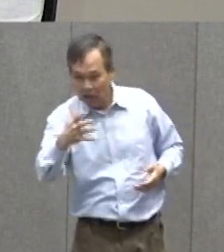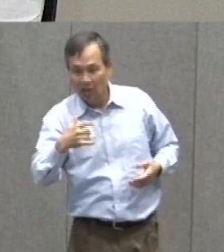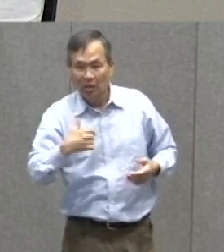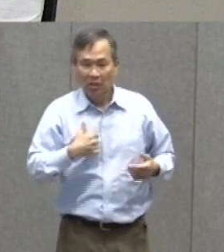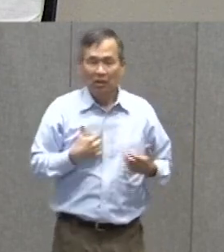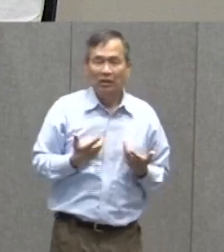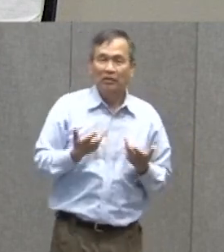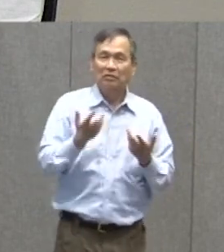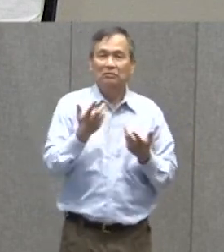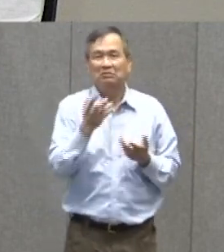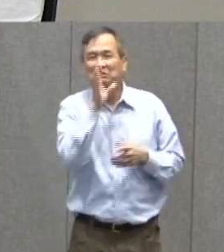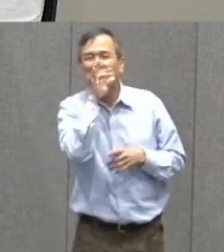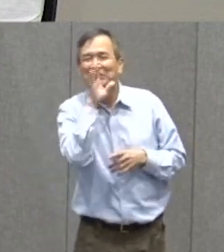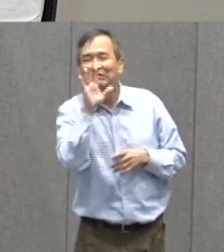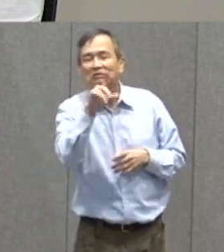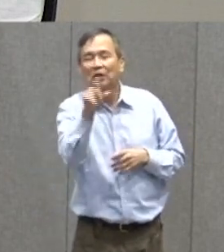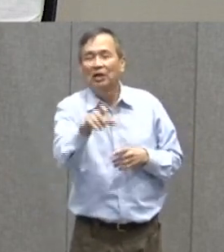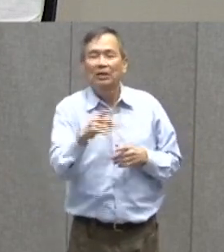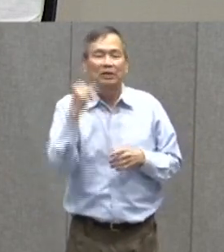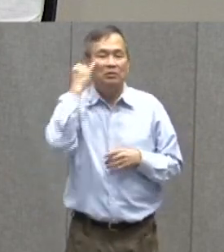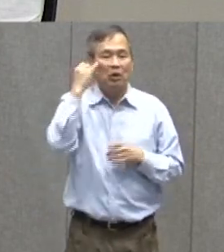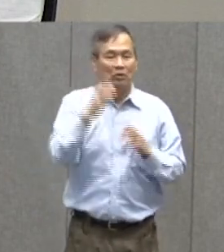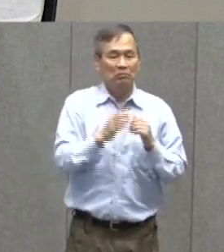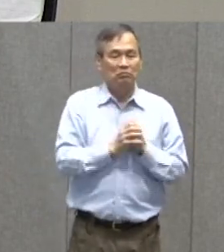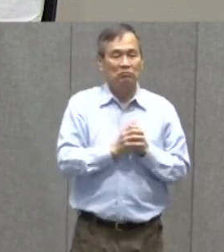to do a question on